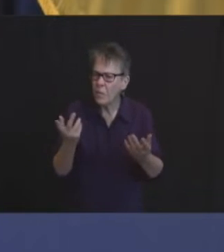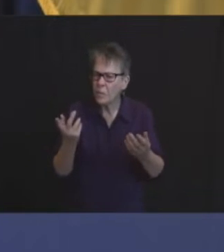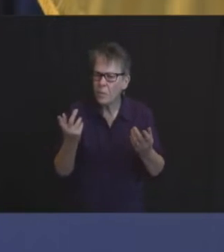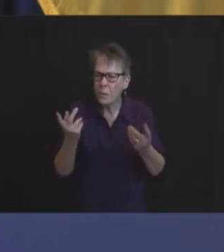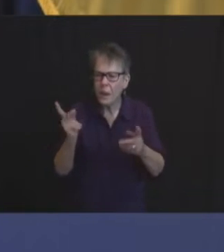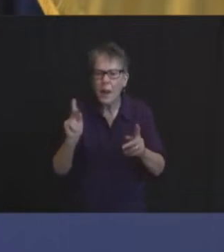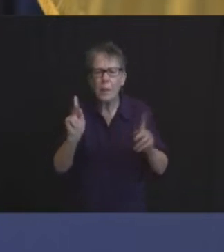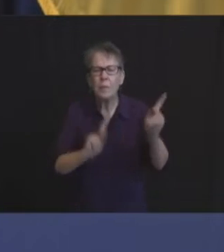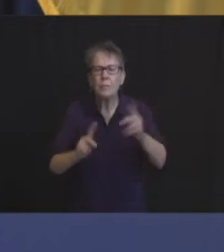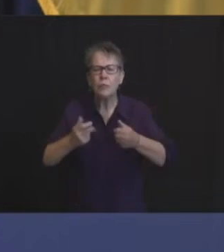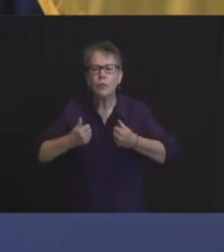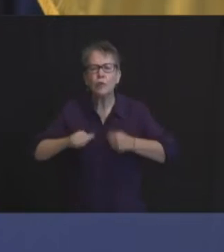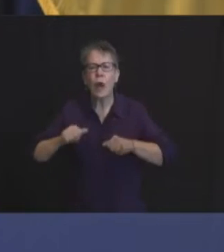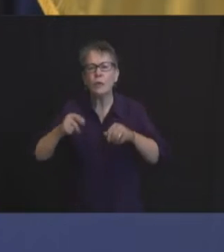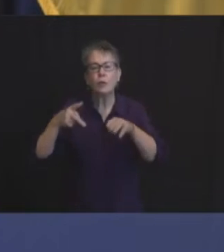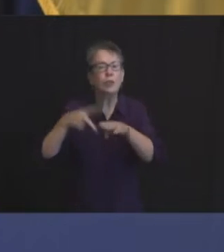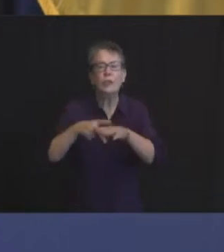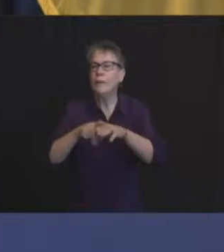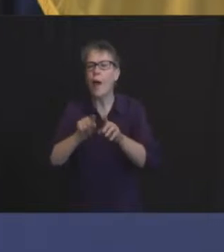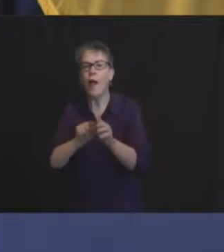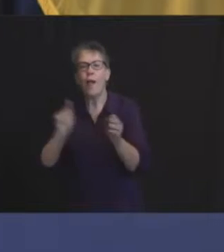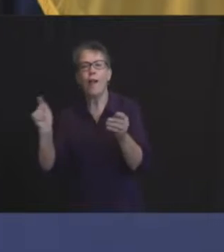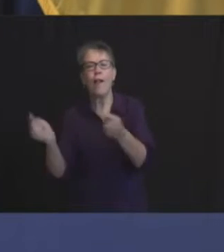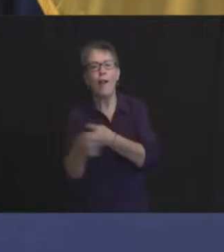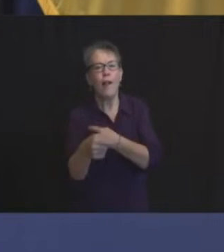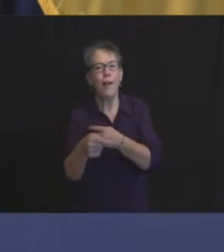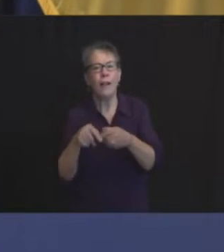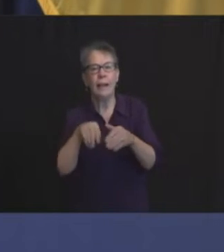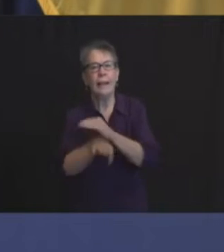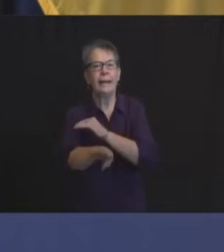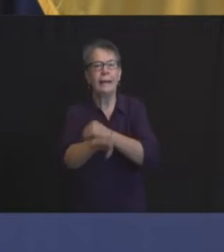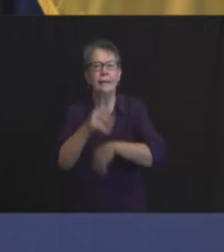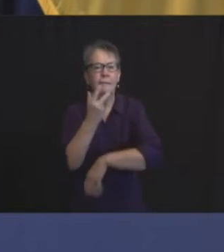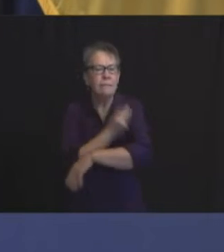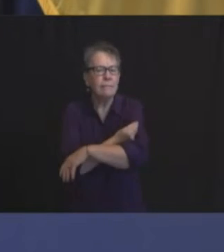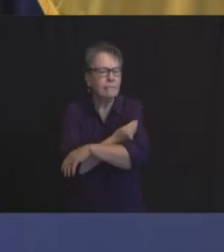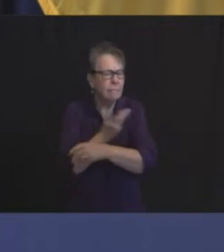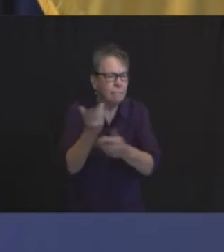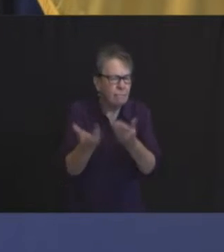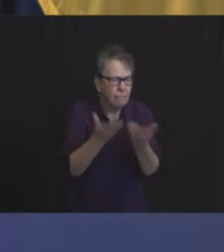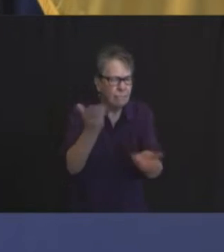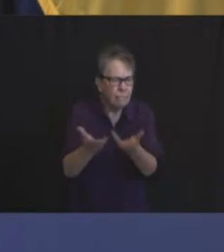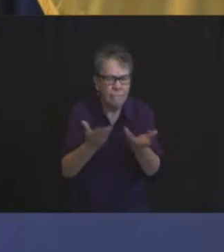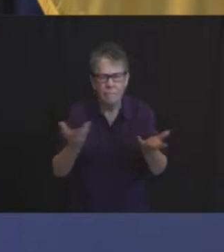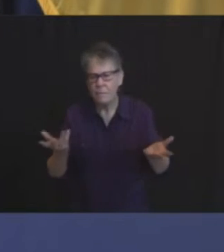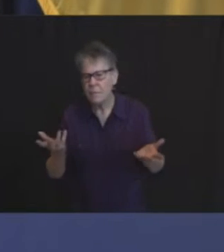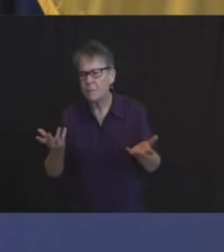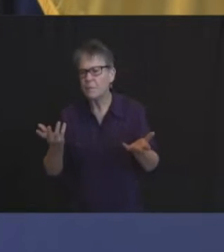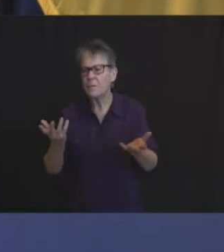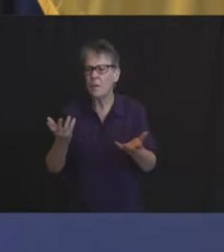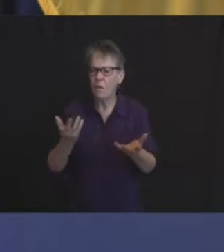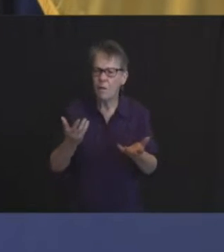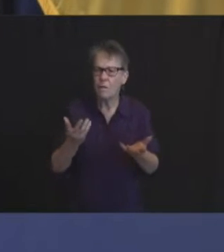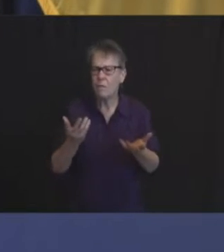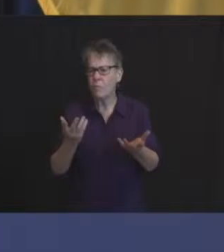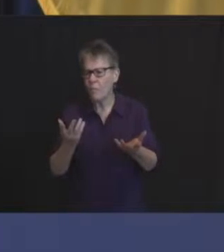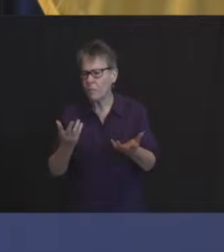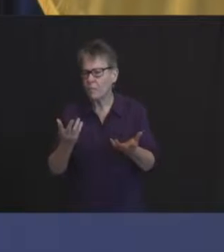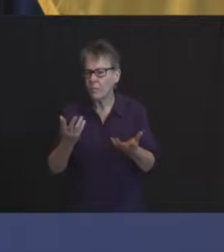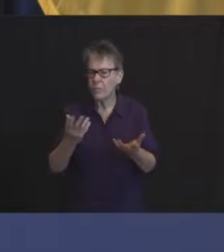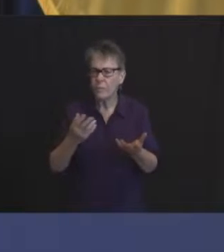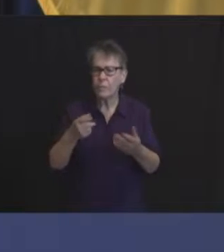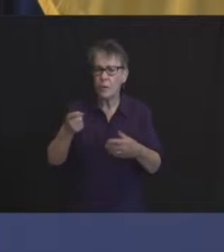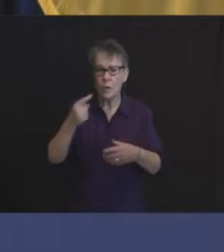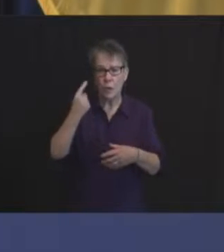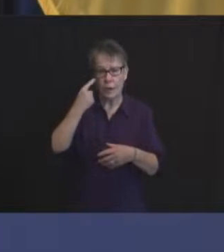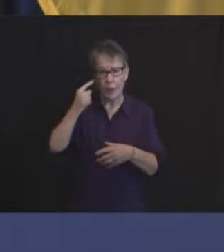be canceled this year? And what do you think about the fact that students in Newark will go an entire year without stepping foot in a classroom? Does delaying